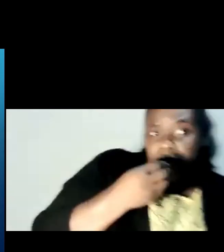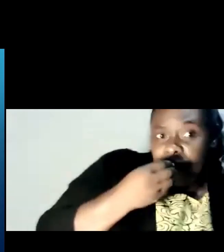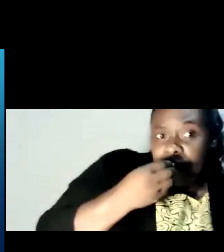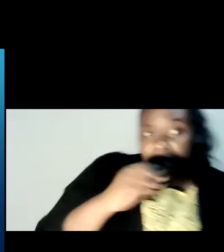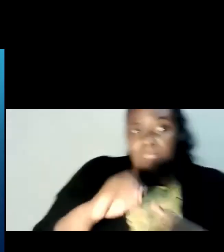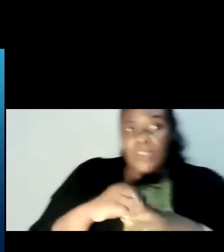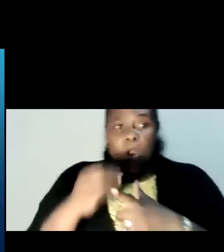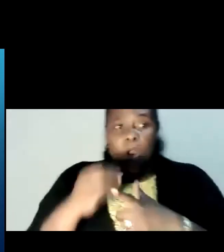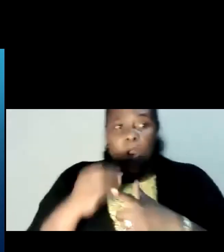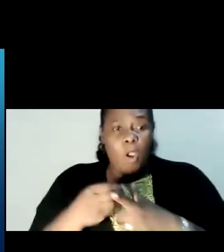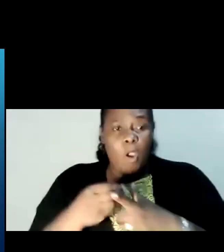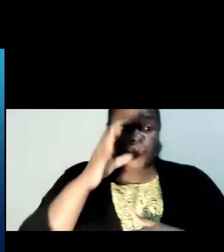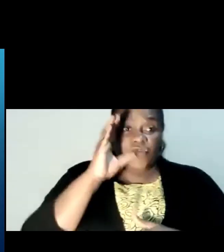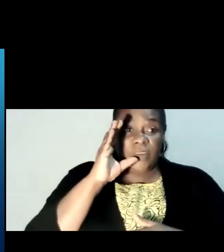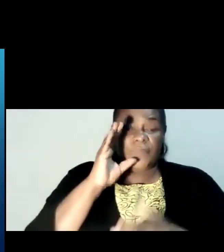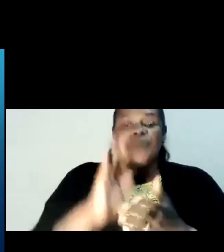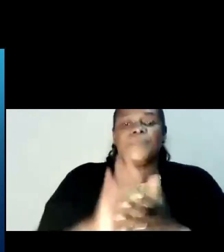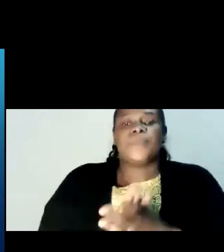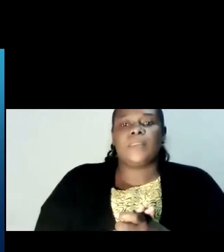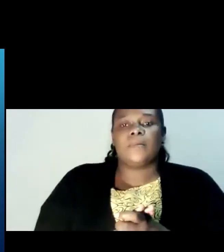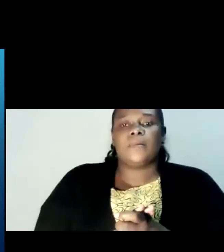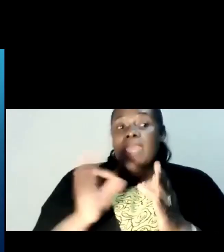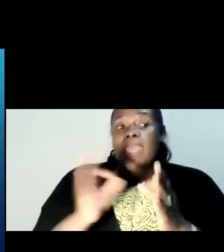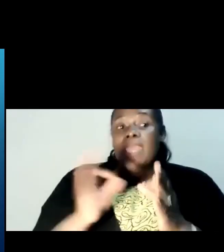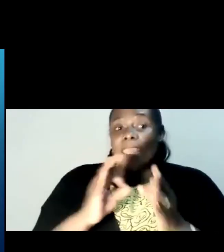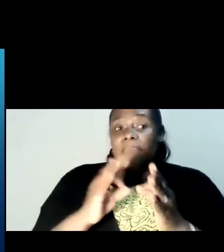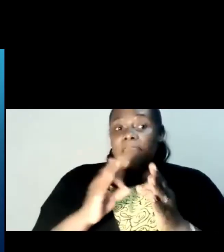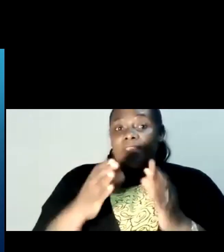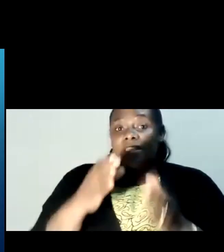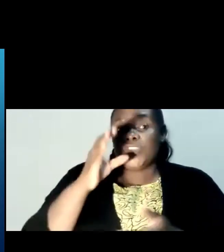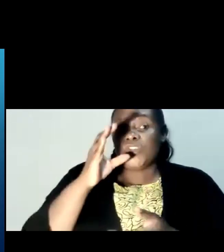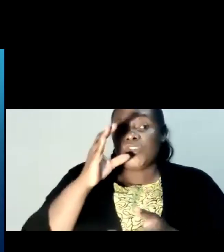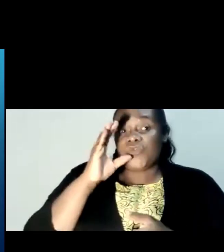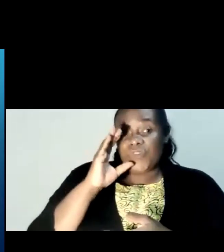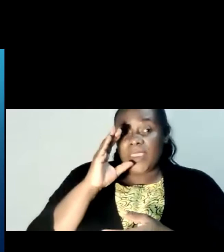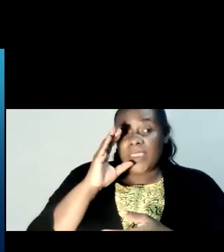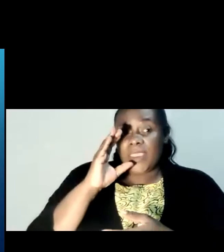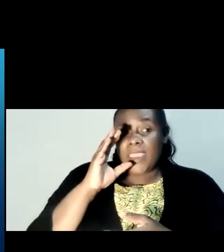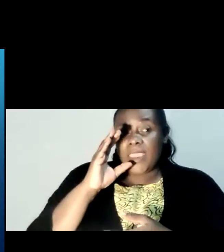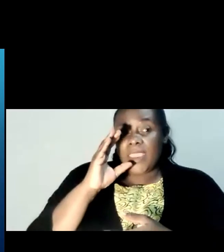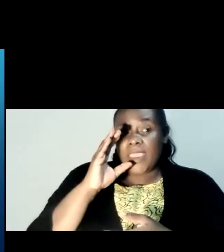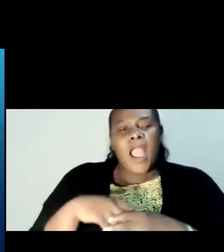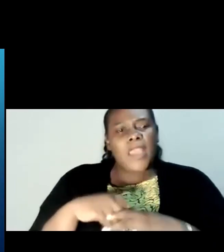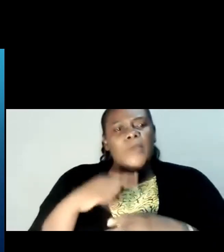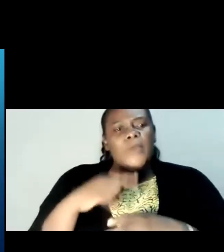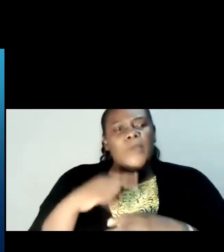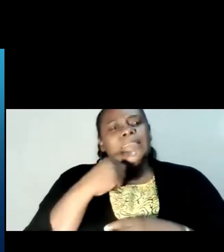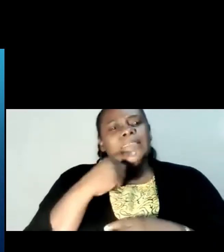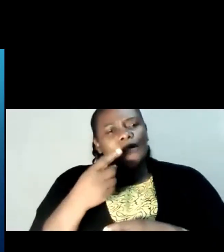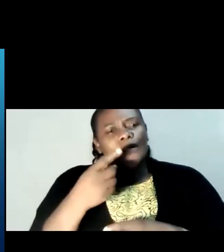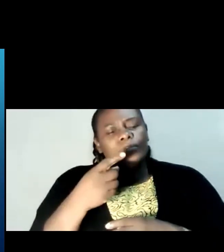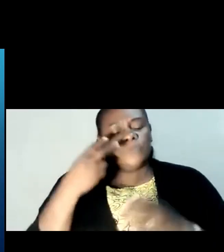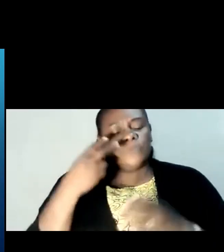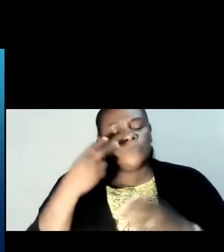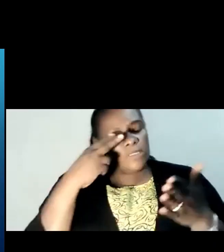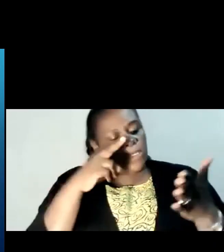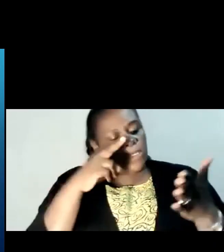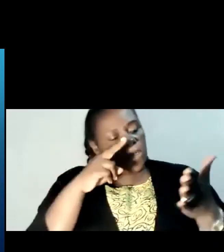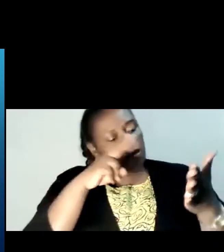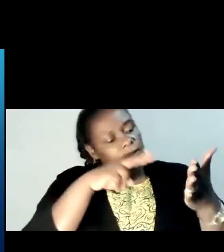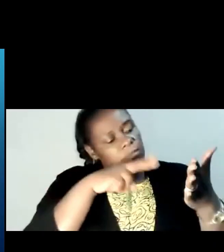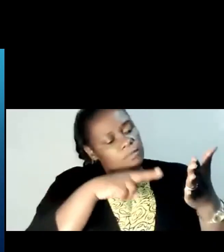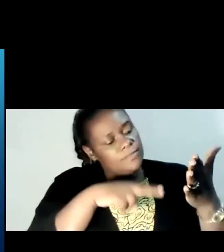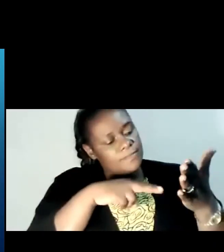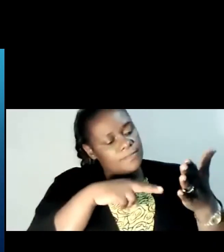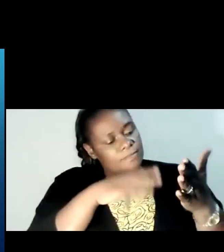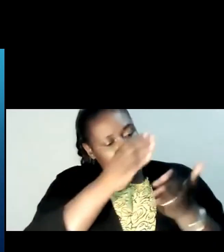If it's a sea moss beverage, I advise you to look at the back of the bottle, at the nutrition label, and